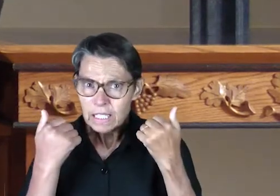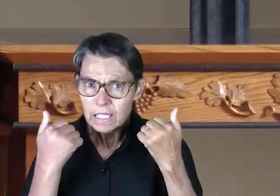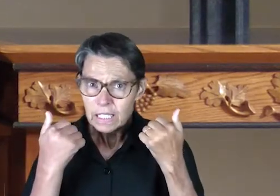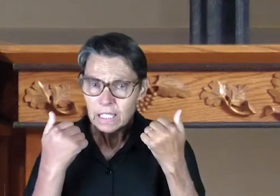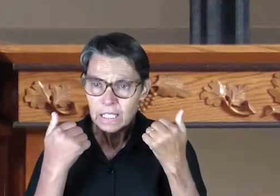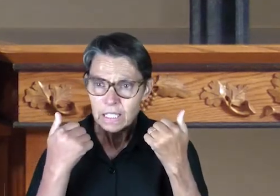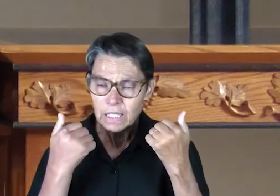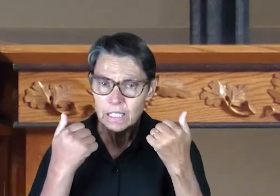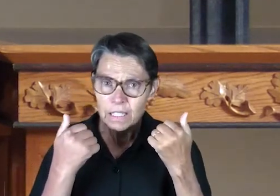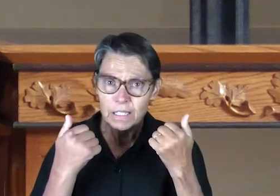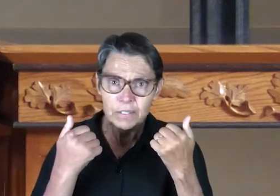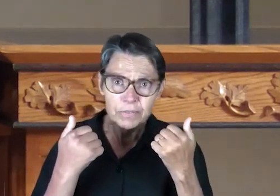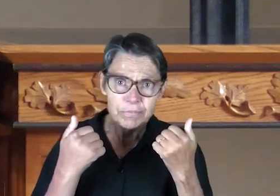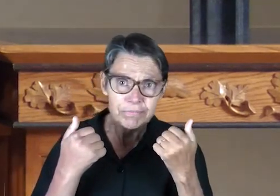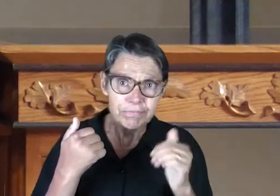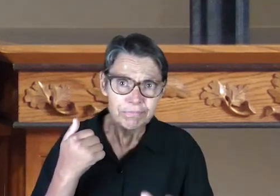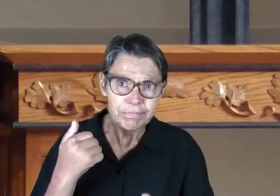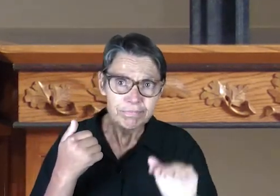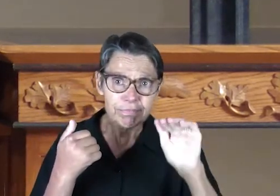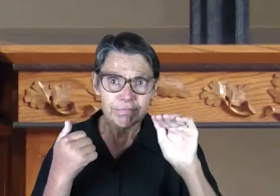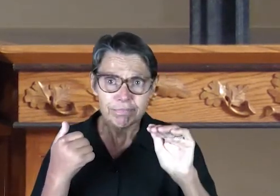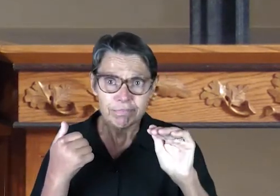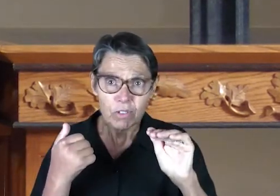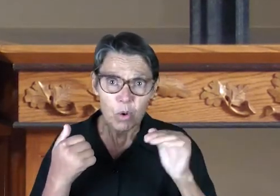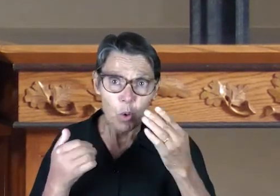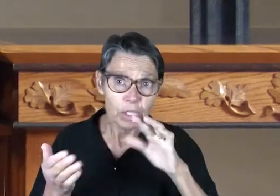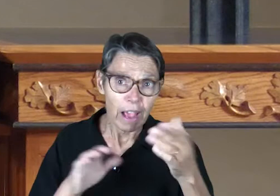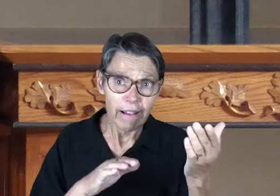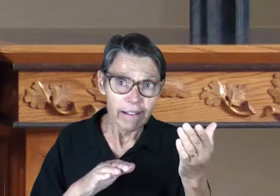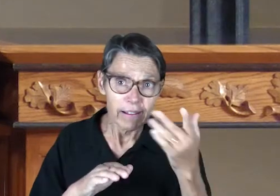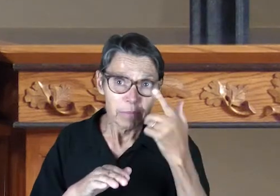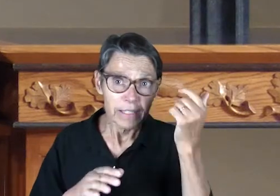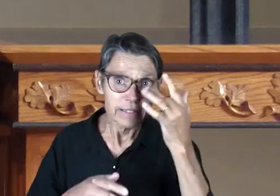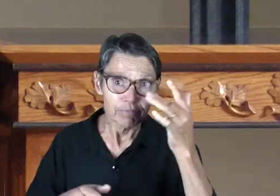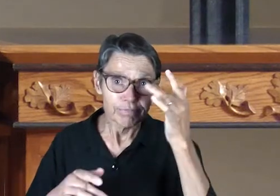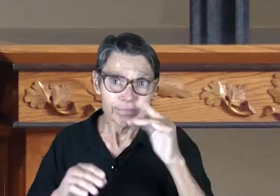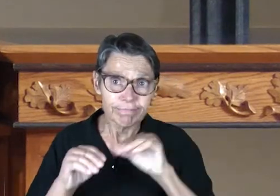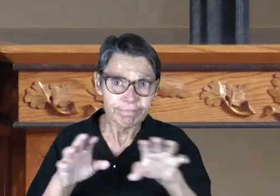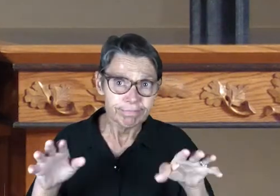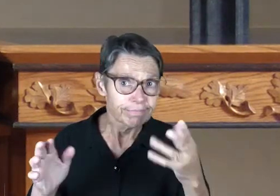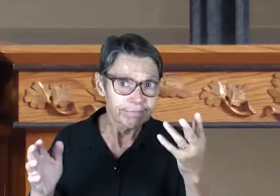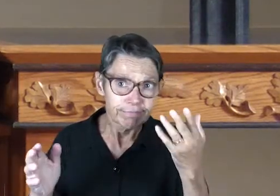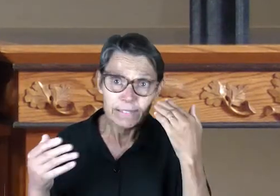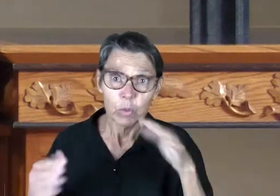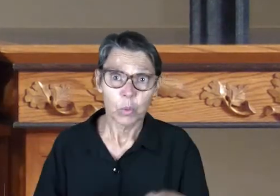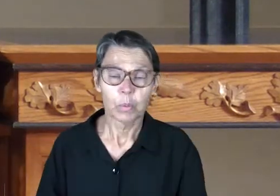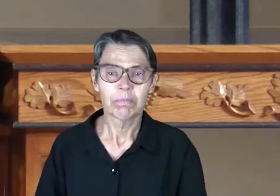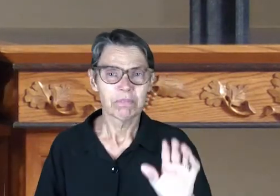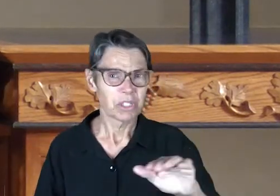if they were going to live much past birth or much past toddlerhood or much past, they were a commodity.